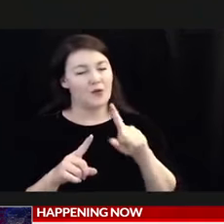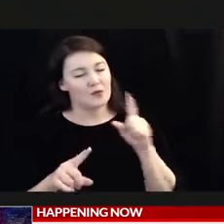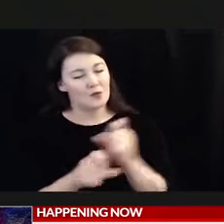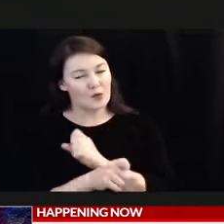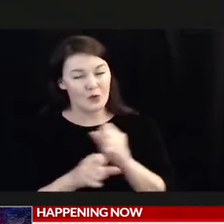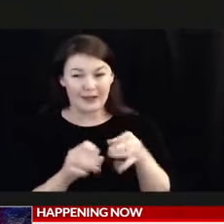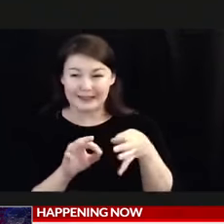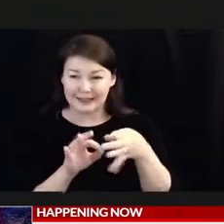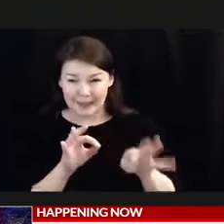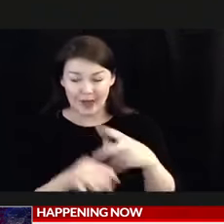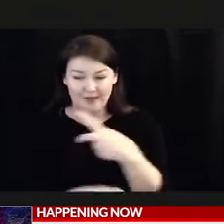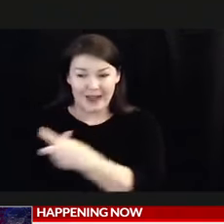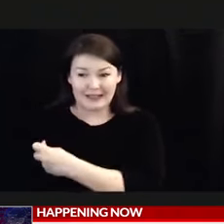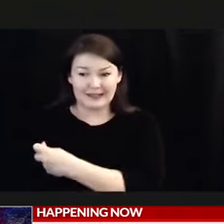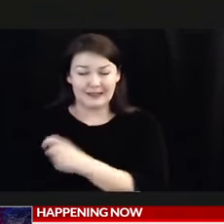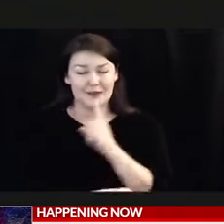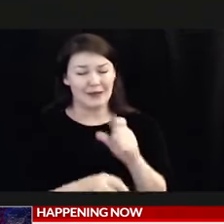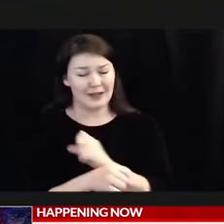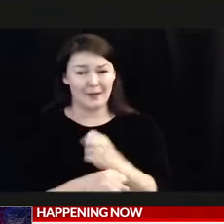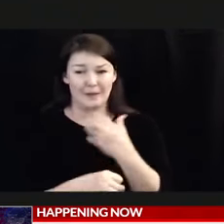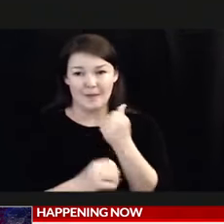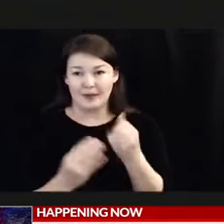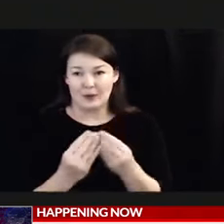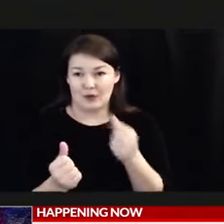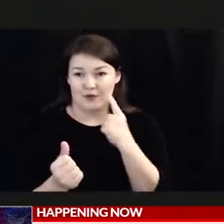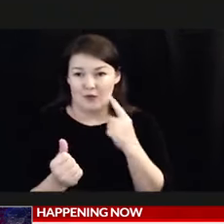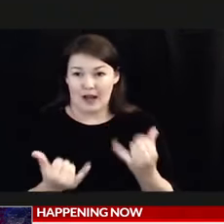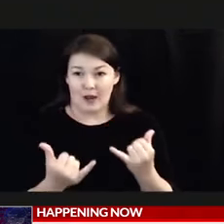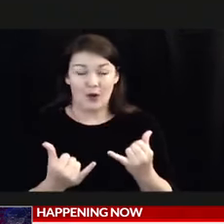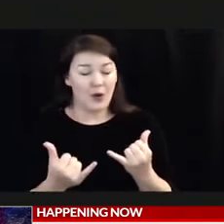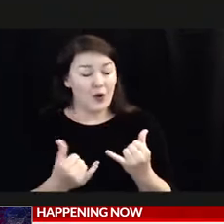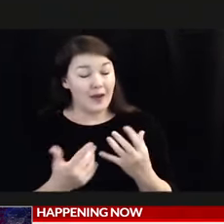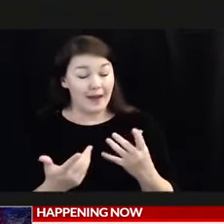never been more dangerous to be unvaccinated than it is right now.